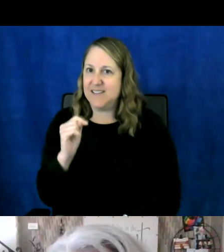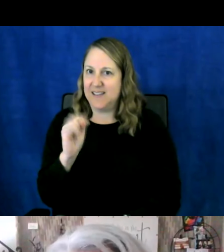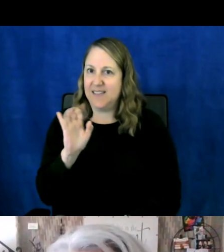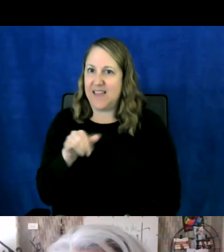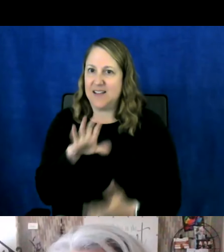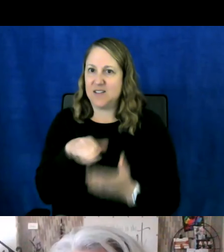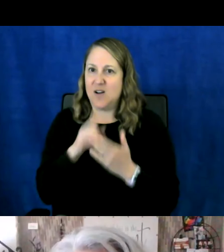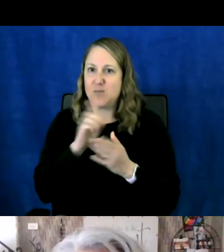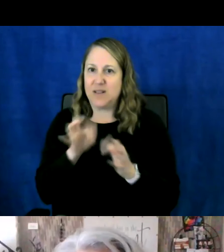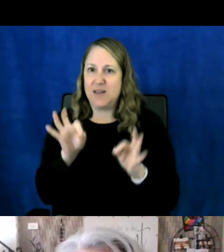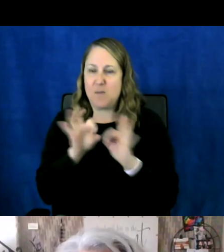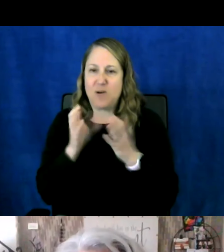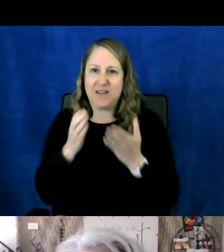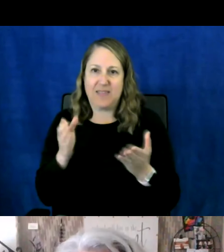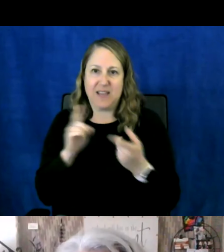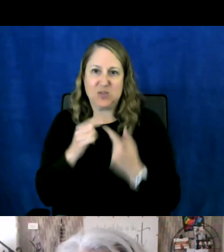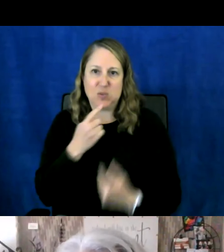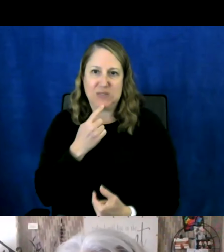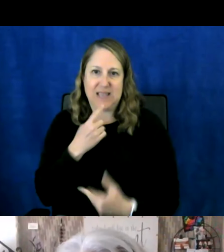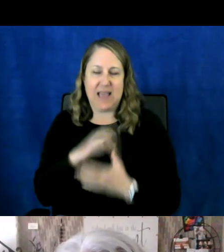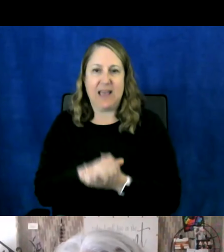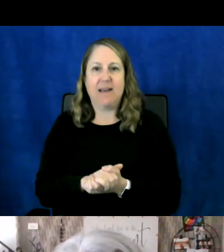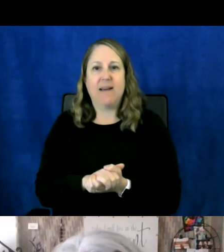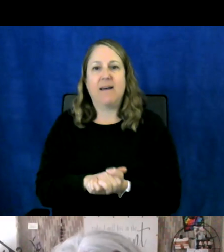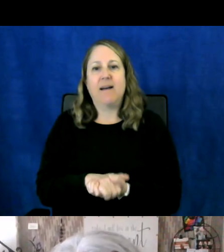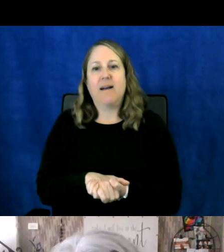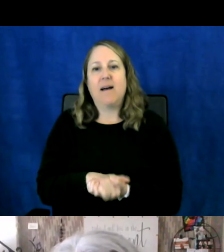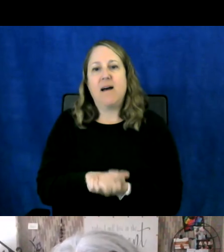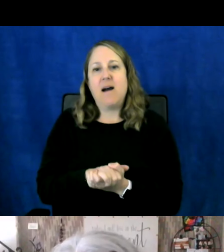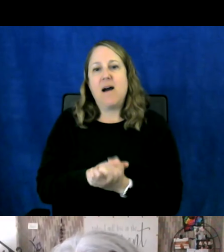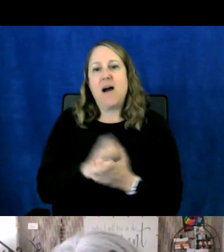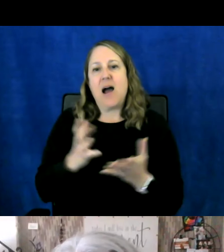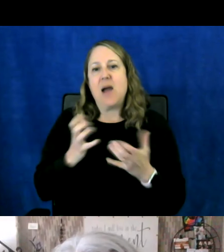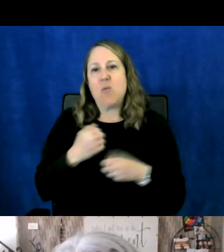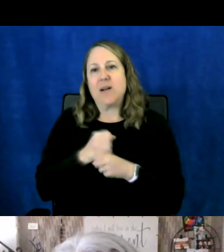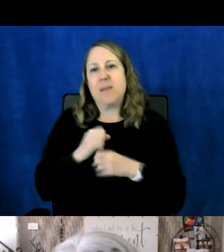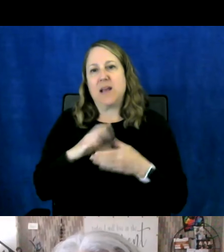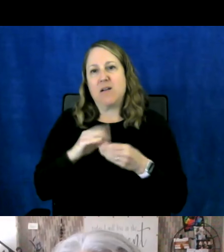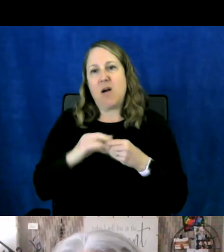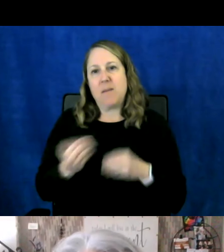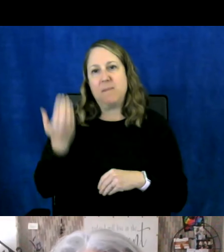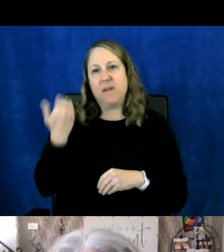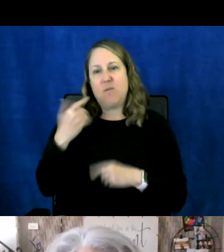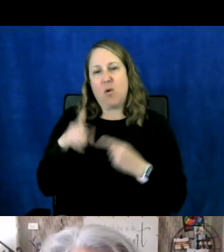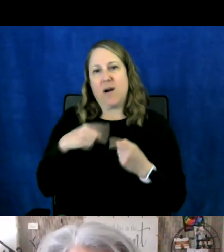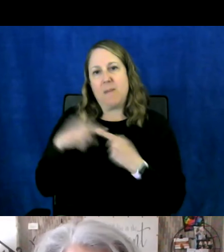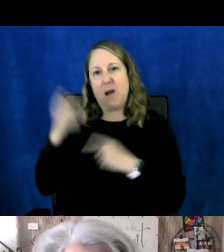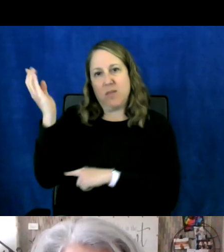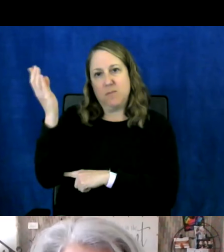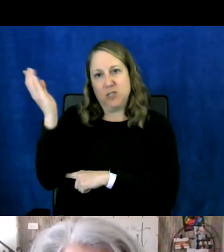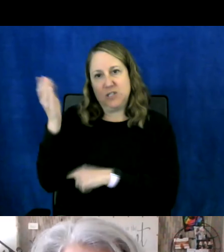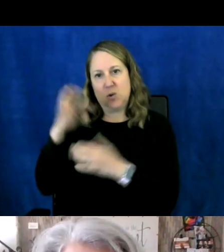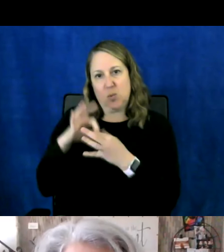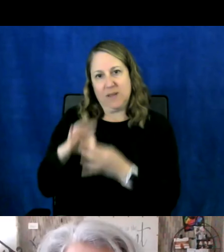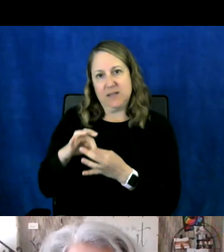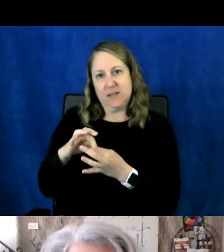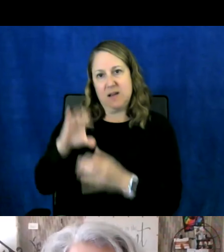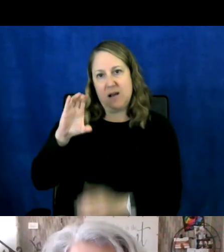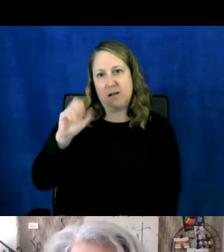things to say. I did want to make a comment earlier about the presentation related to